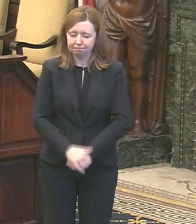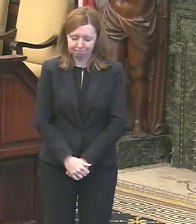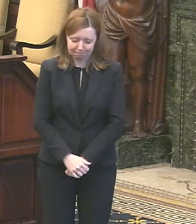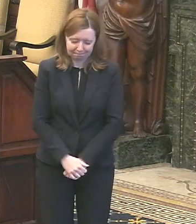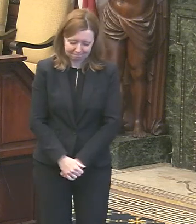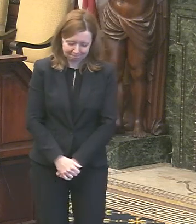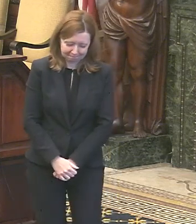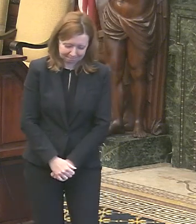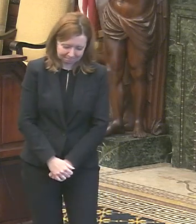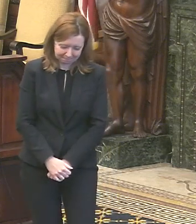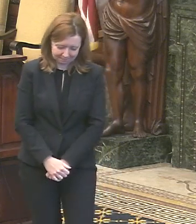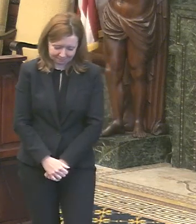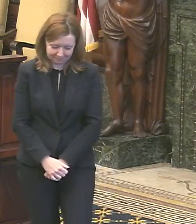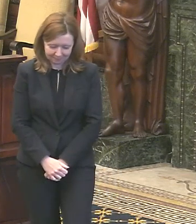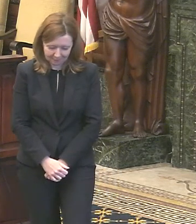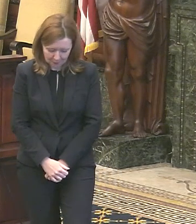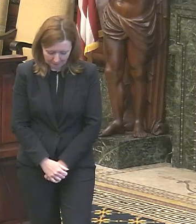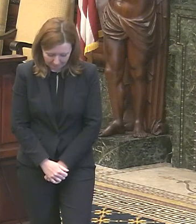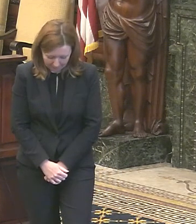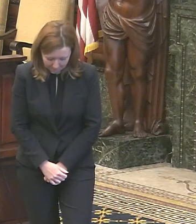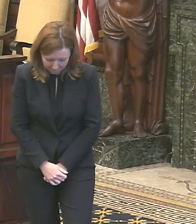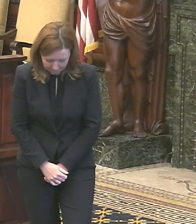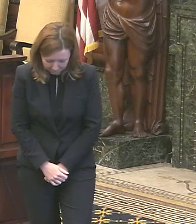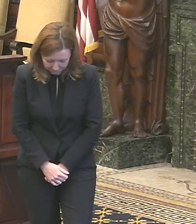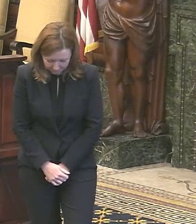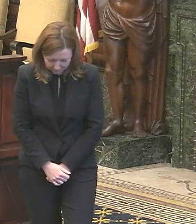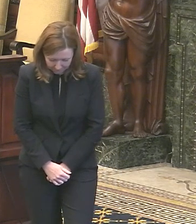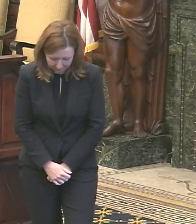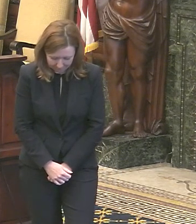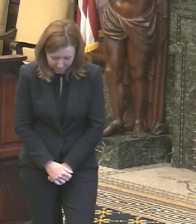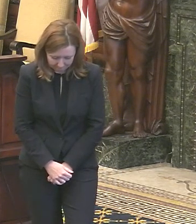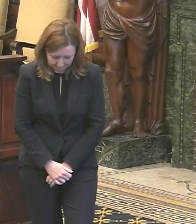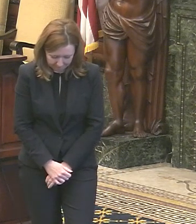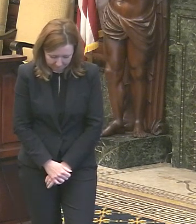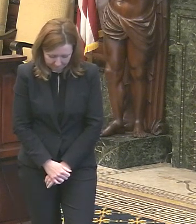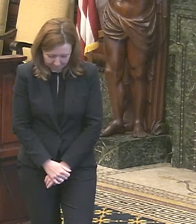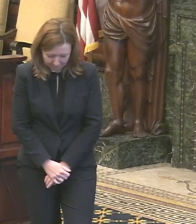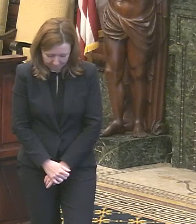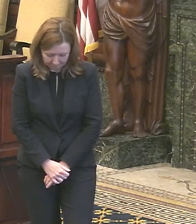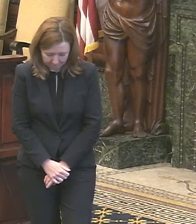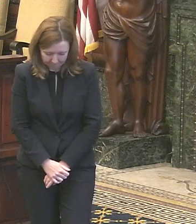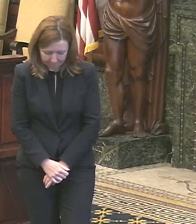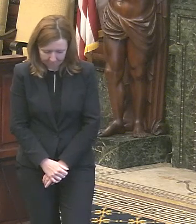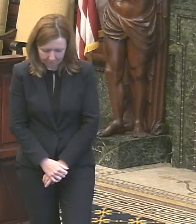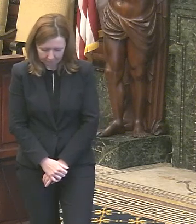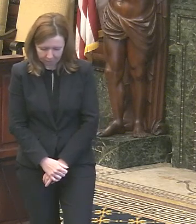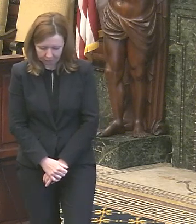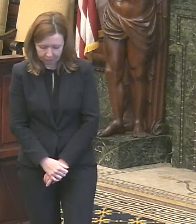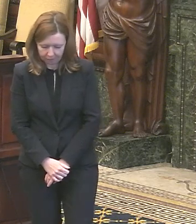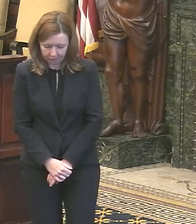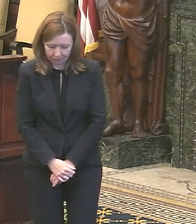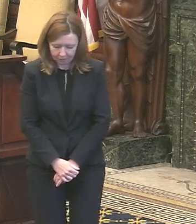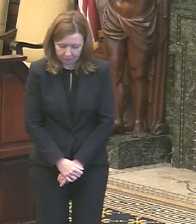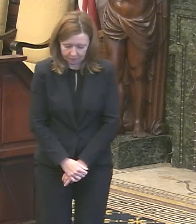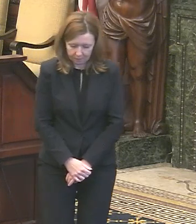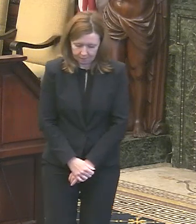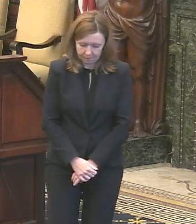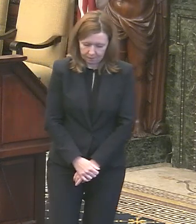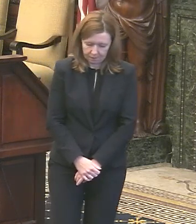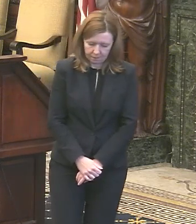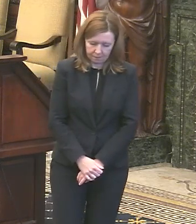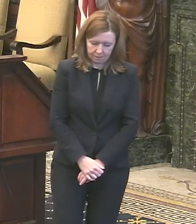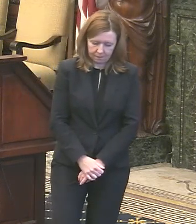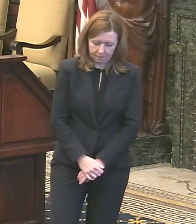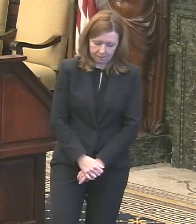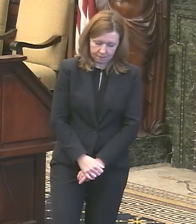help. Buenas tardes, Argenis. Buenas tardes, Armando, gracias. Armando, me gustaría preguntarle al alcalde si nos puede